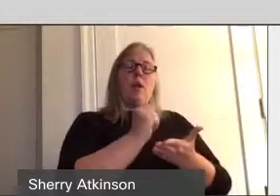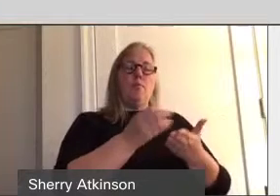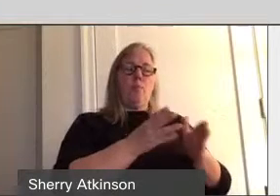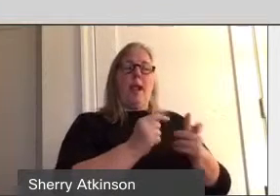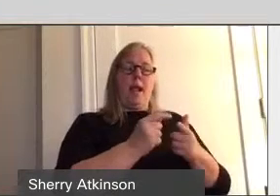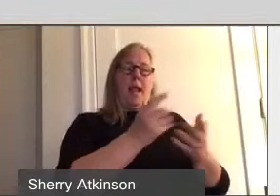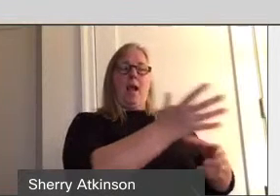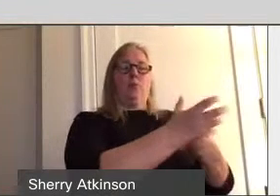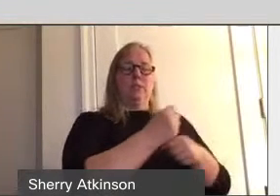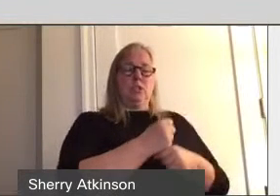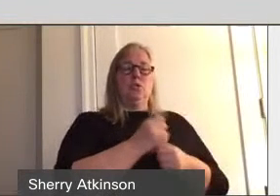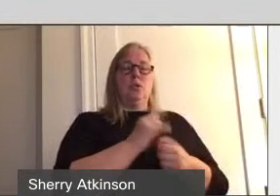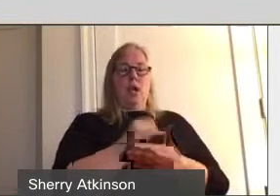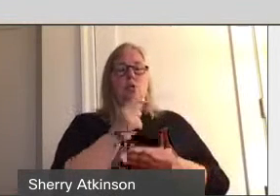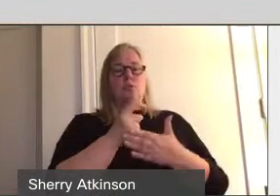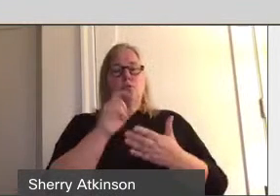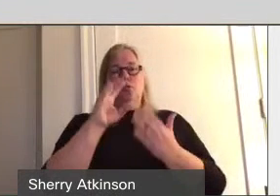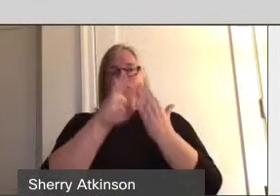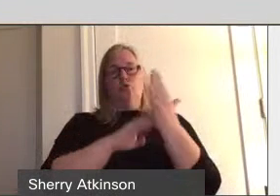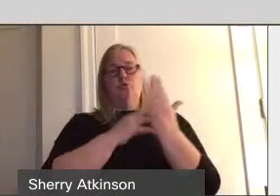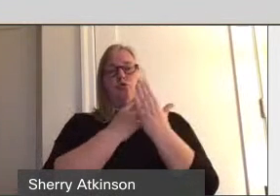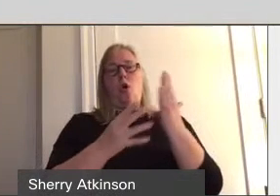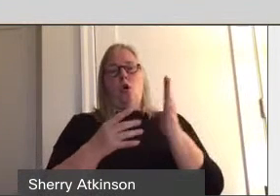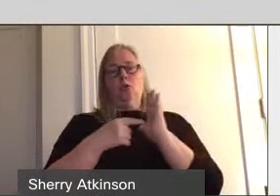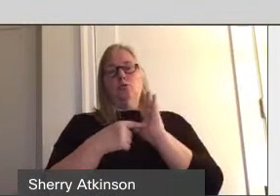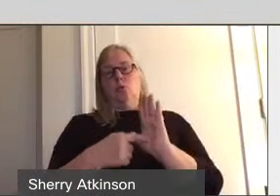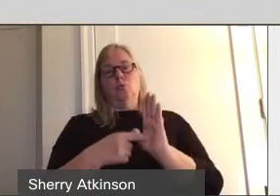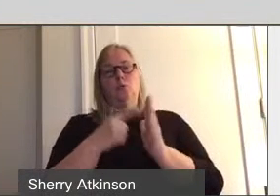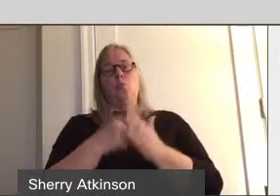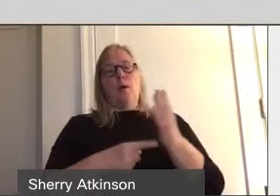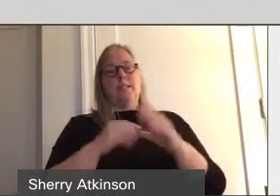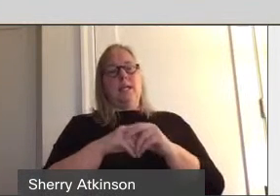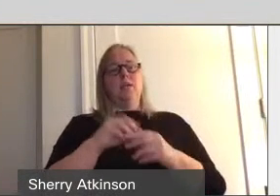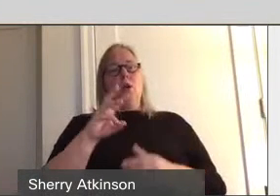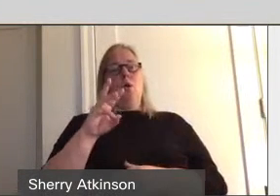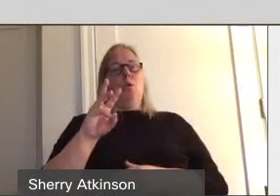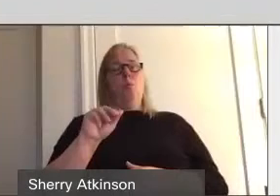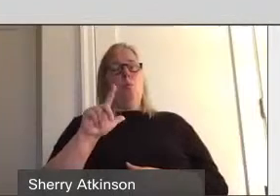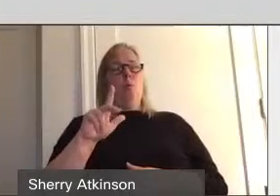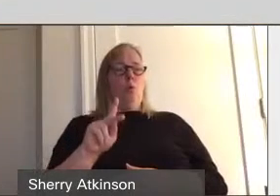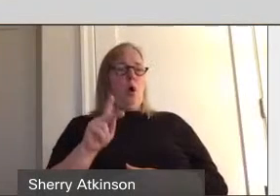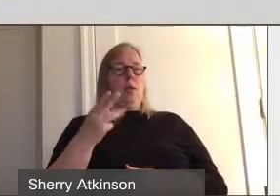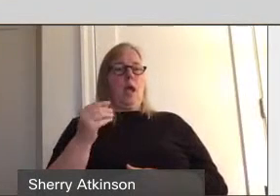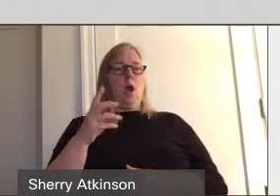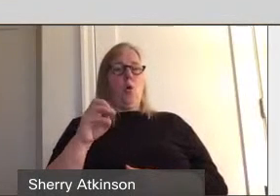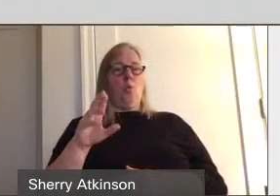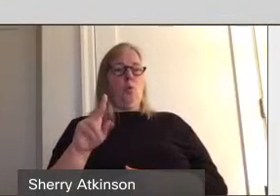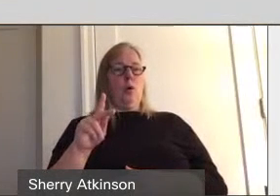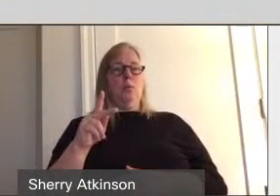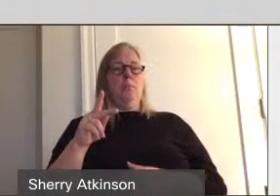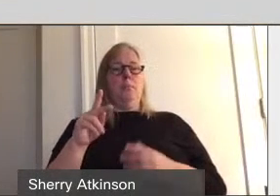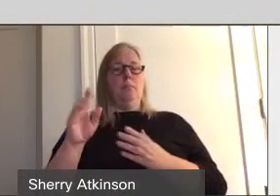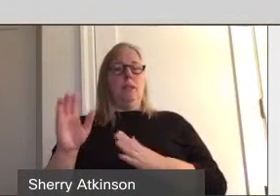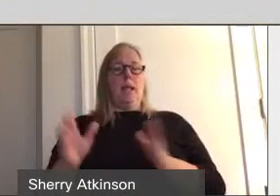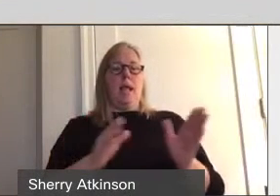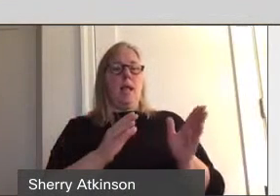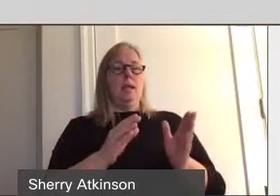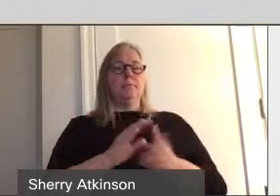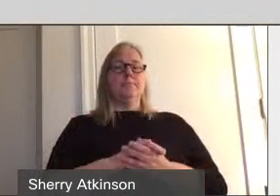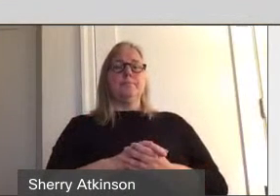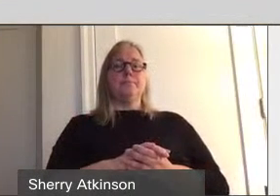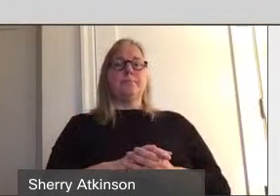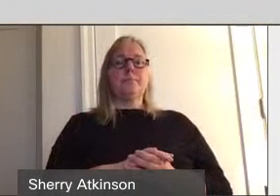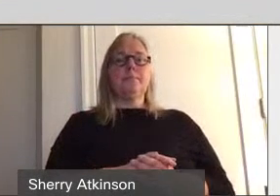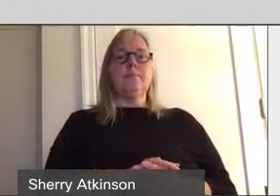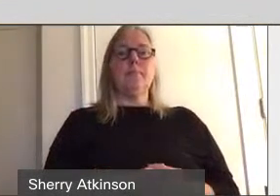just shows you what is in the Walk Howard plan. The Bike Howard plan has been around a bit longer.